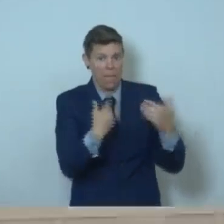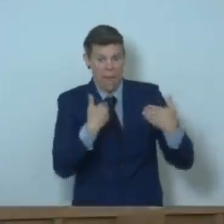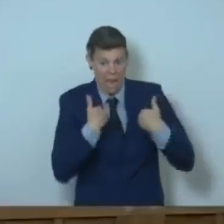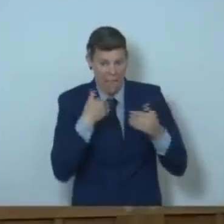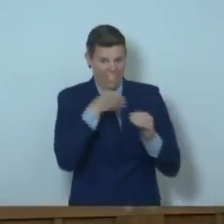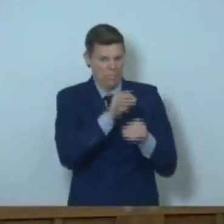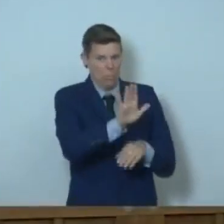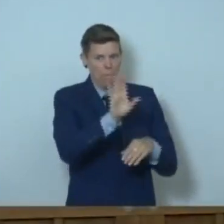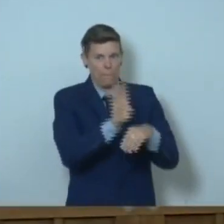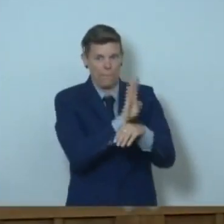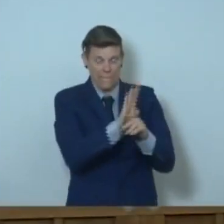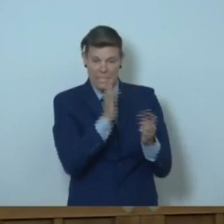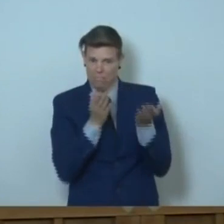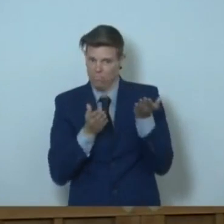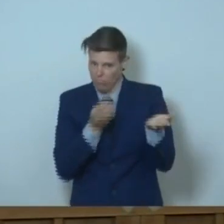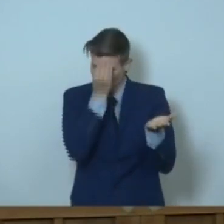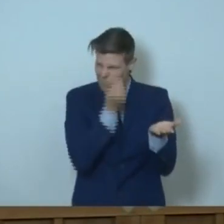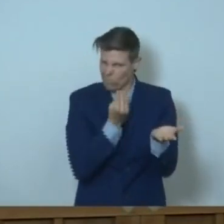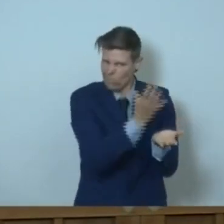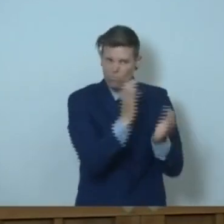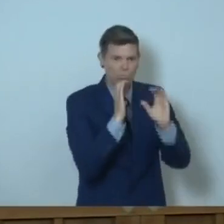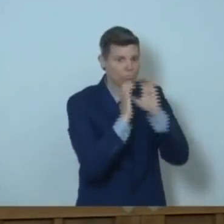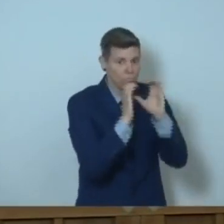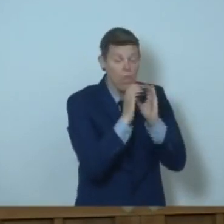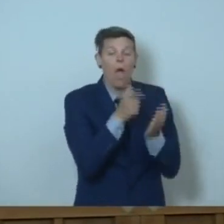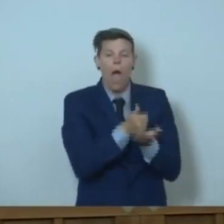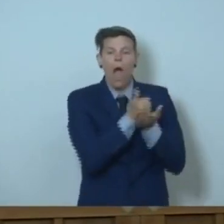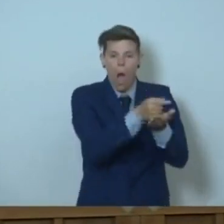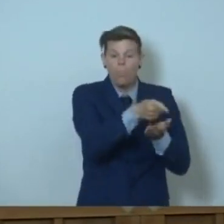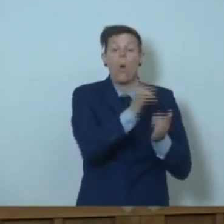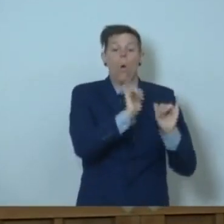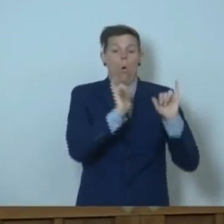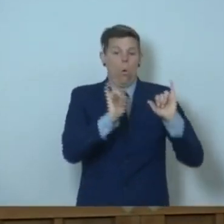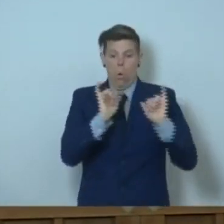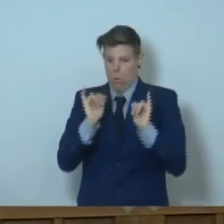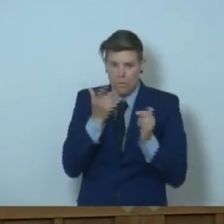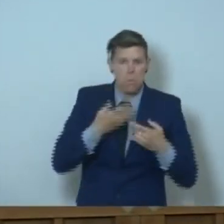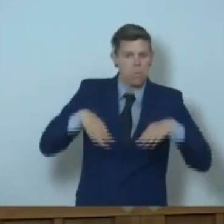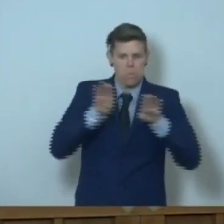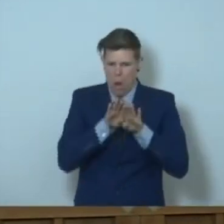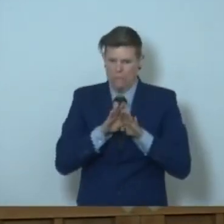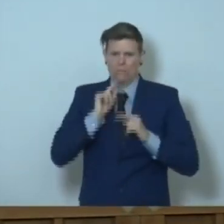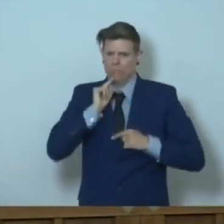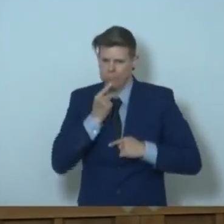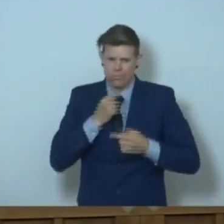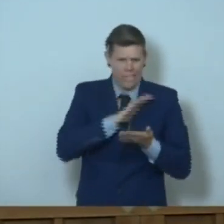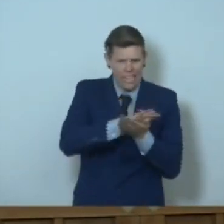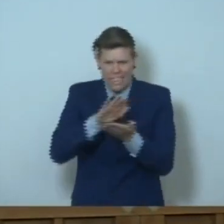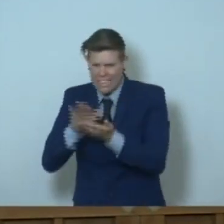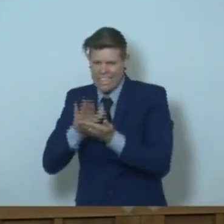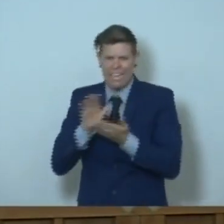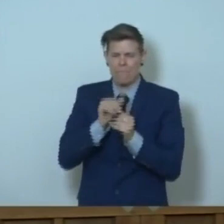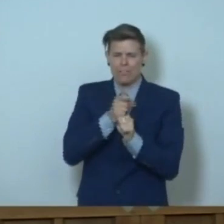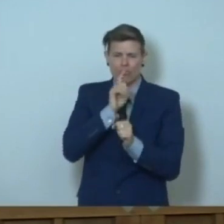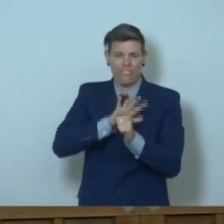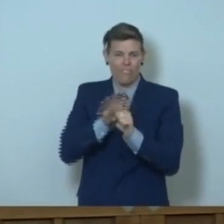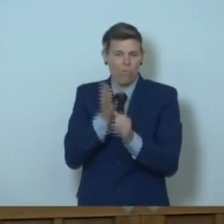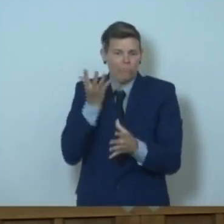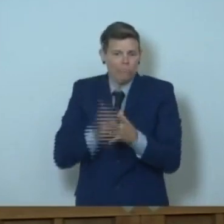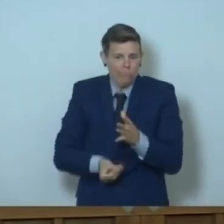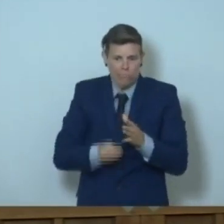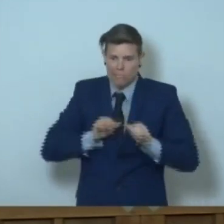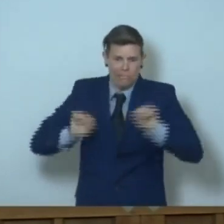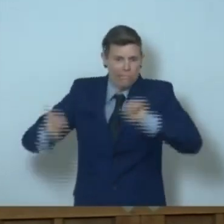worker. We help them close down the affected area. We test 100% of the affected employees, work with